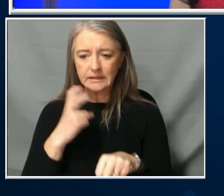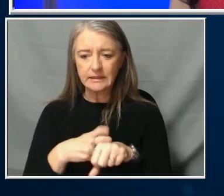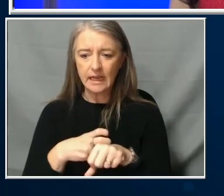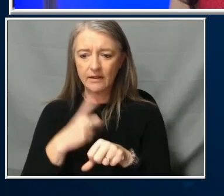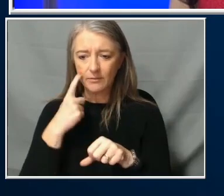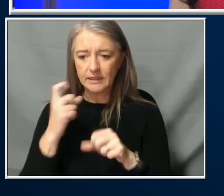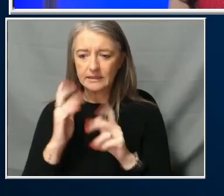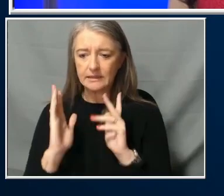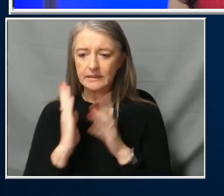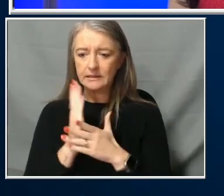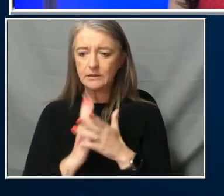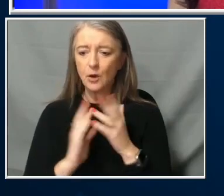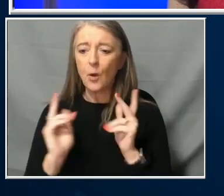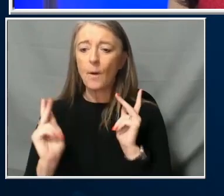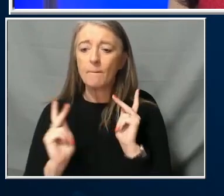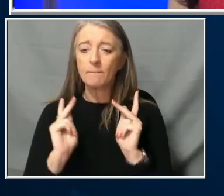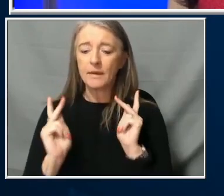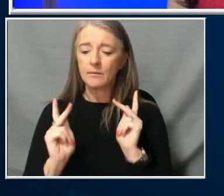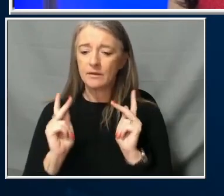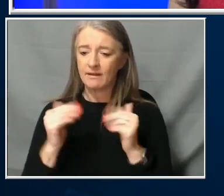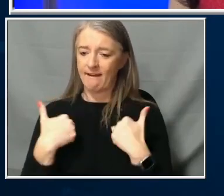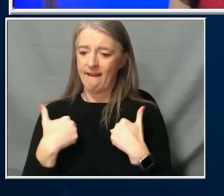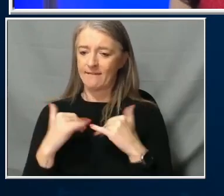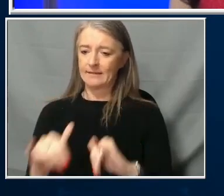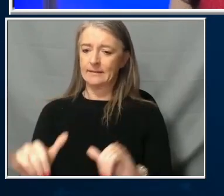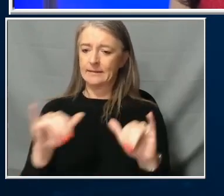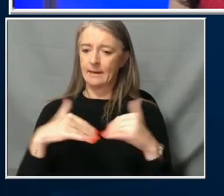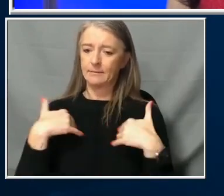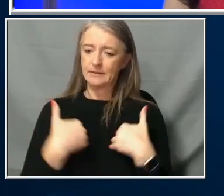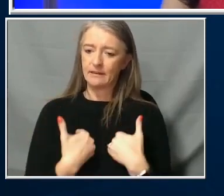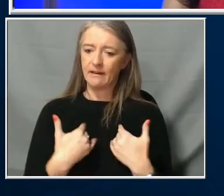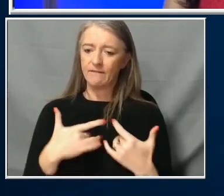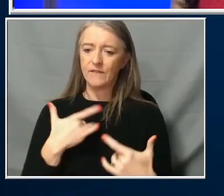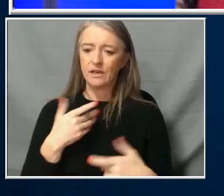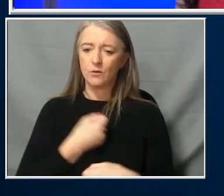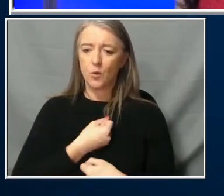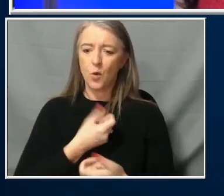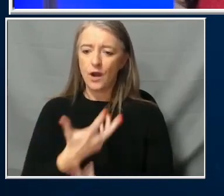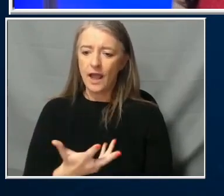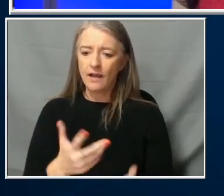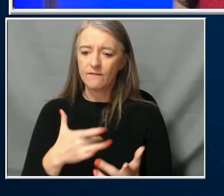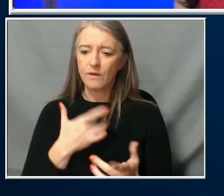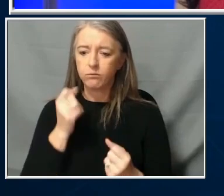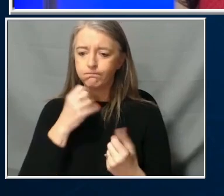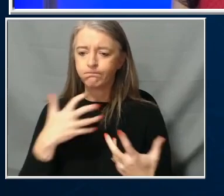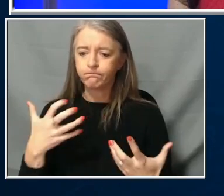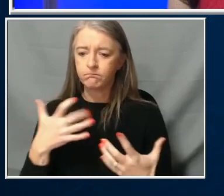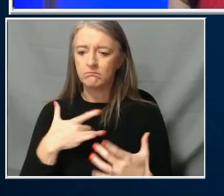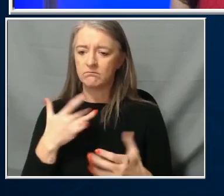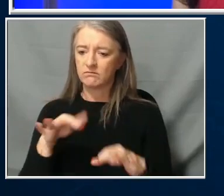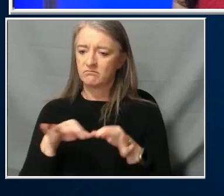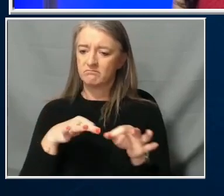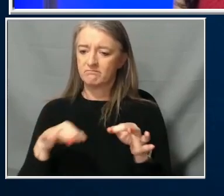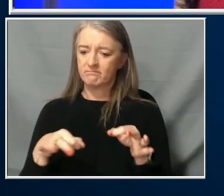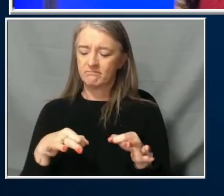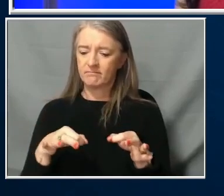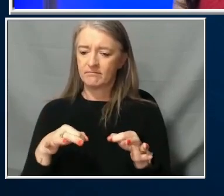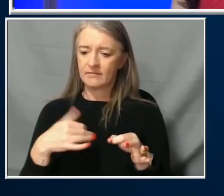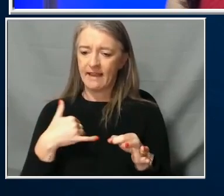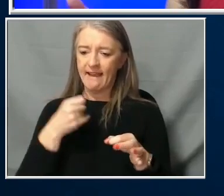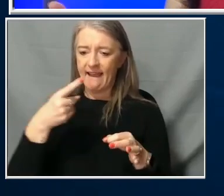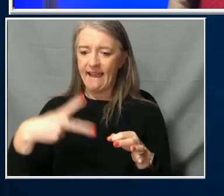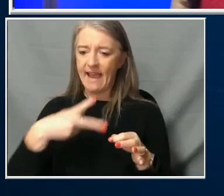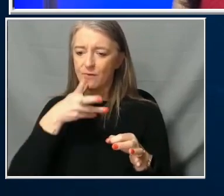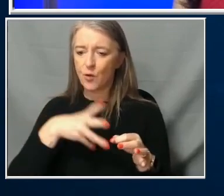people watching have stuff like that. They're tired, they feel run down, maybe they feel bloated. I mean, you just described like half the women watching,